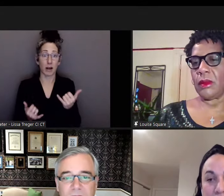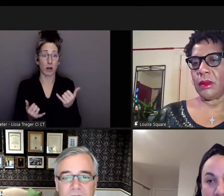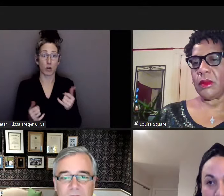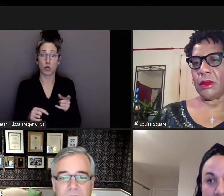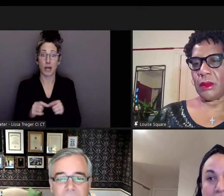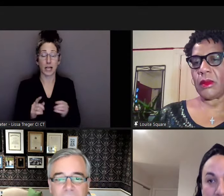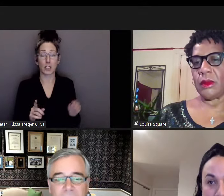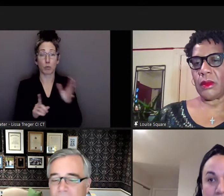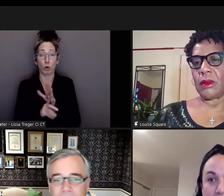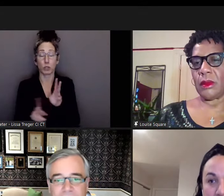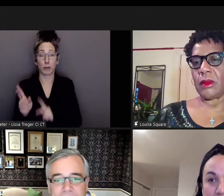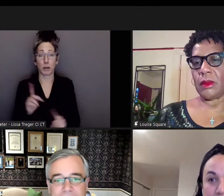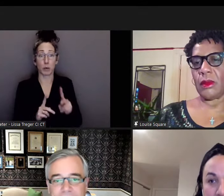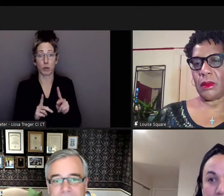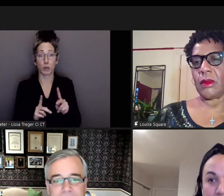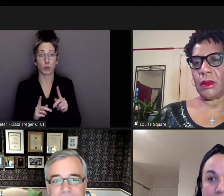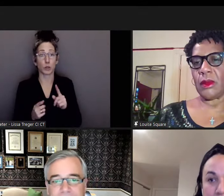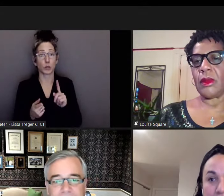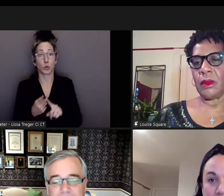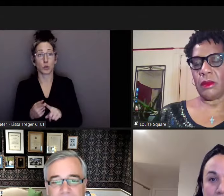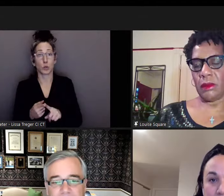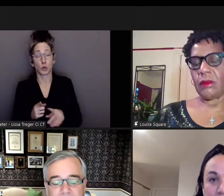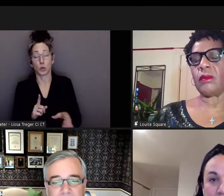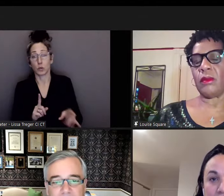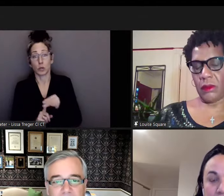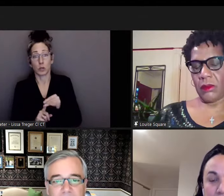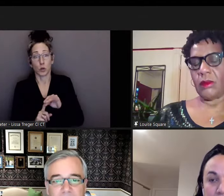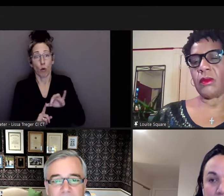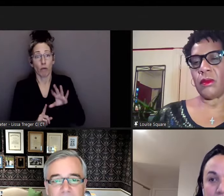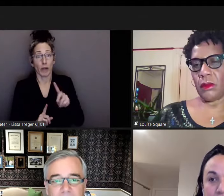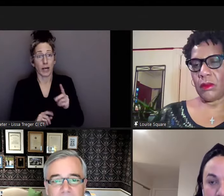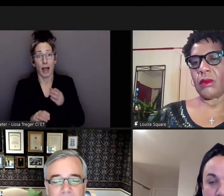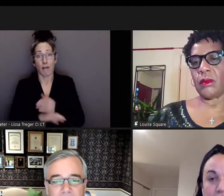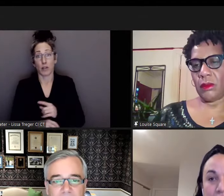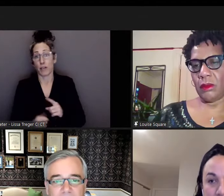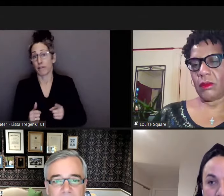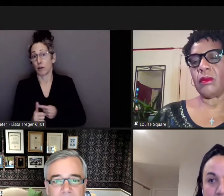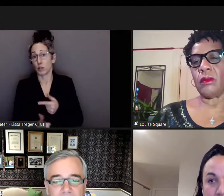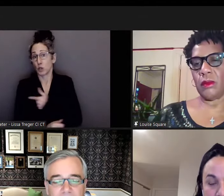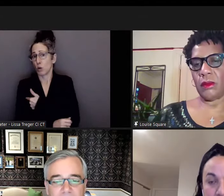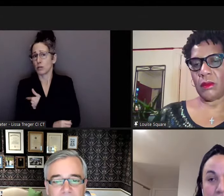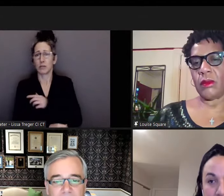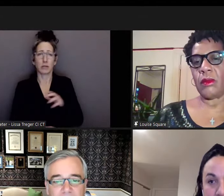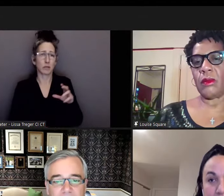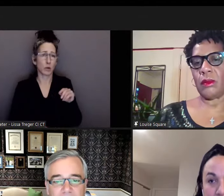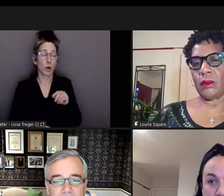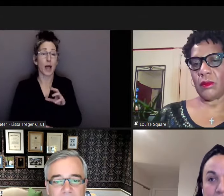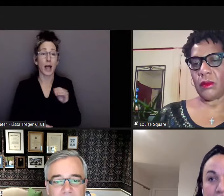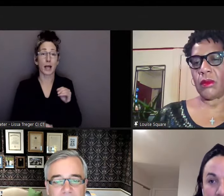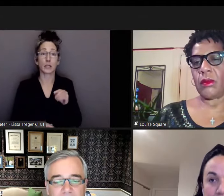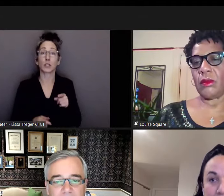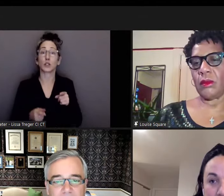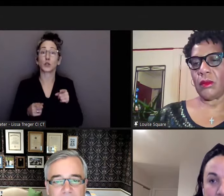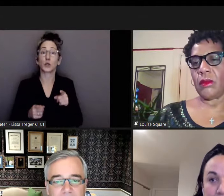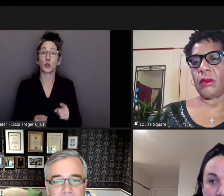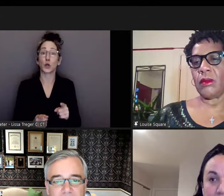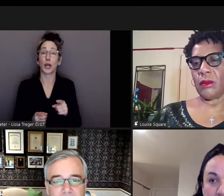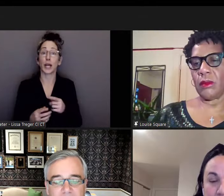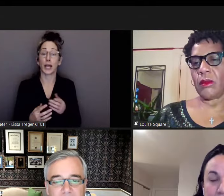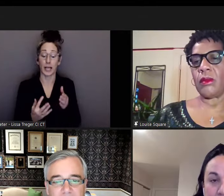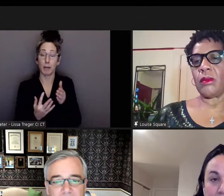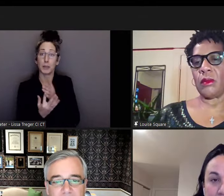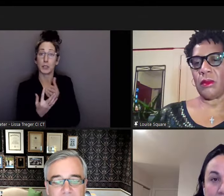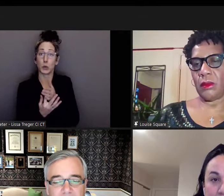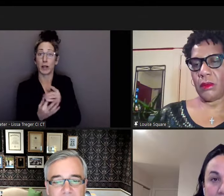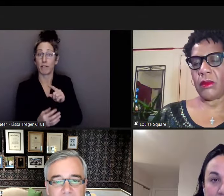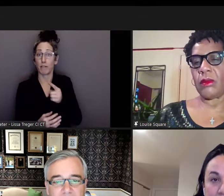expose people to COVID after first dose to see if they got it or anything like that, but get your second dose. And while you're waiting, make sure you're doing all the proper things to